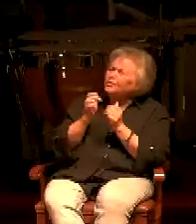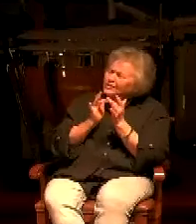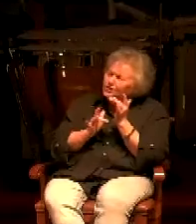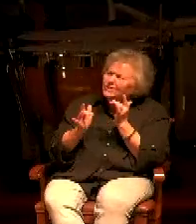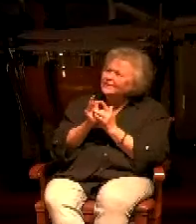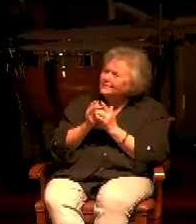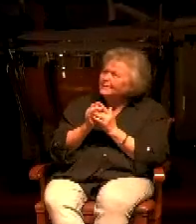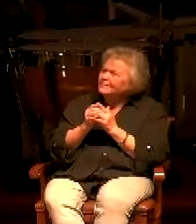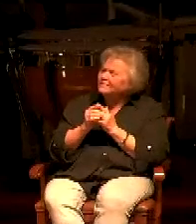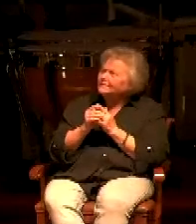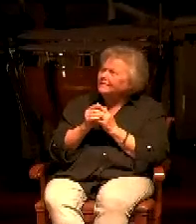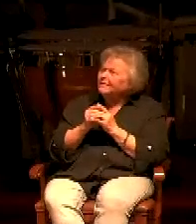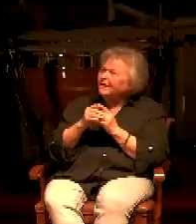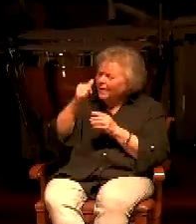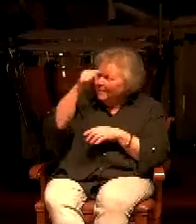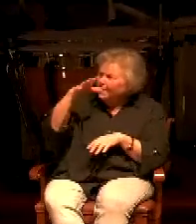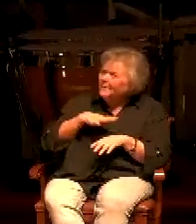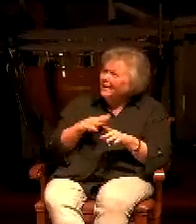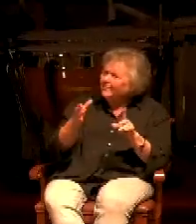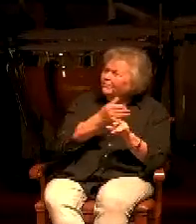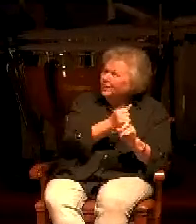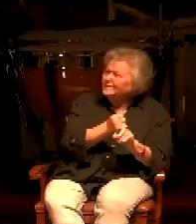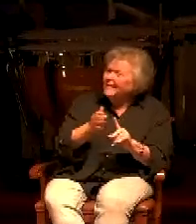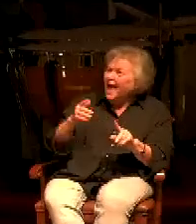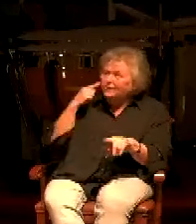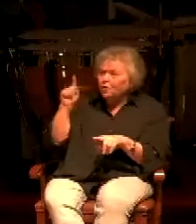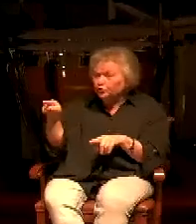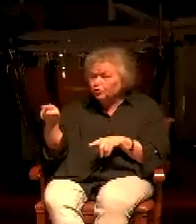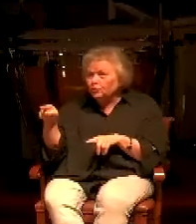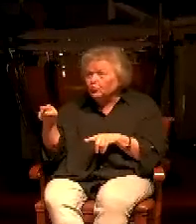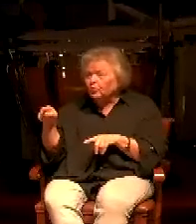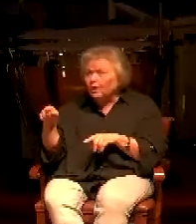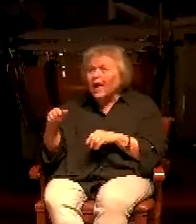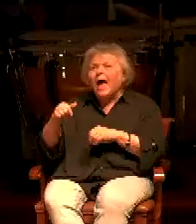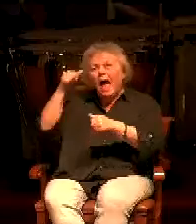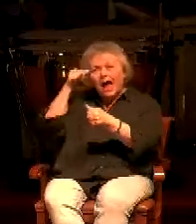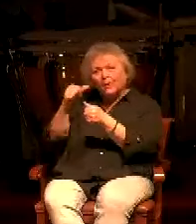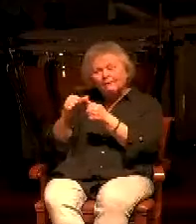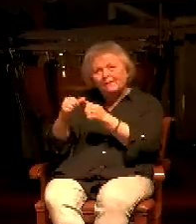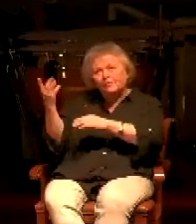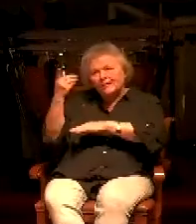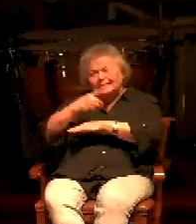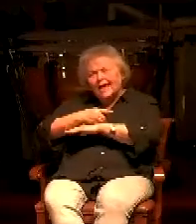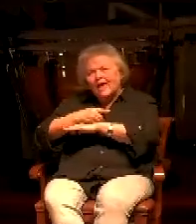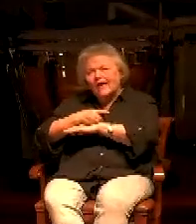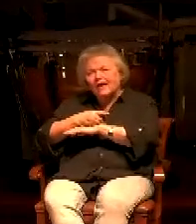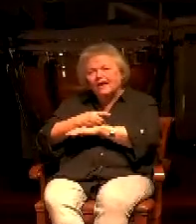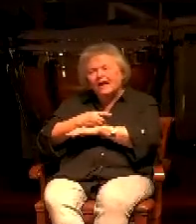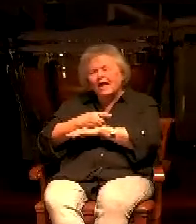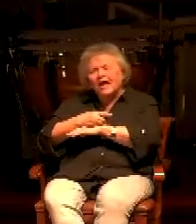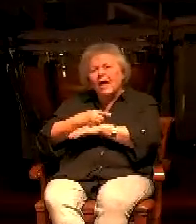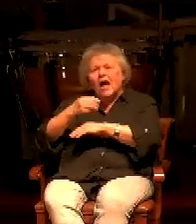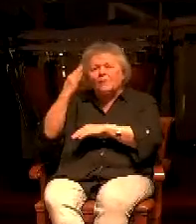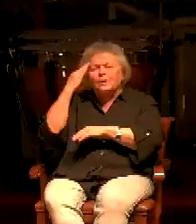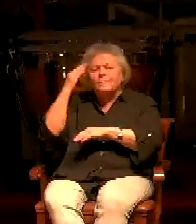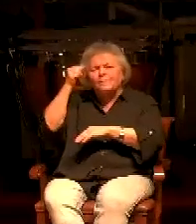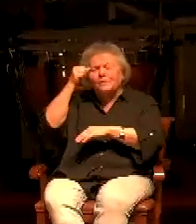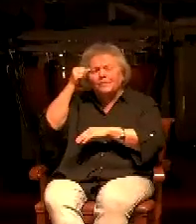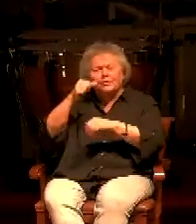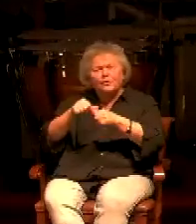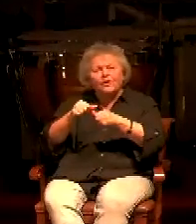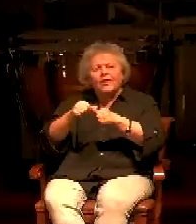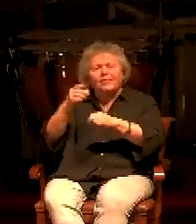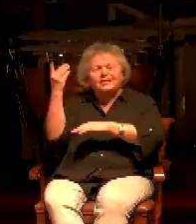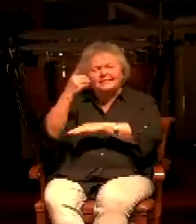they've arrested. I know you. You were with him. In fact, I remember that day. I remember that day when Jesus was in the